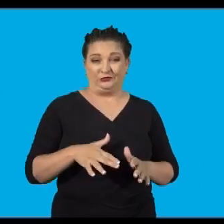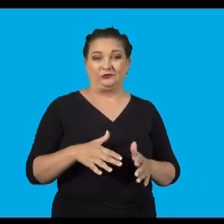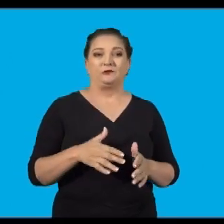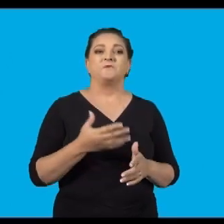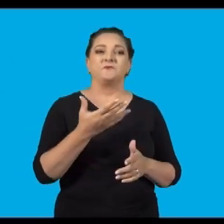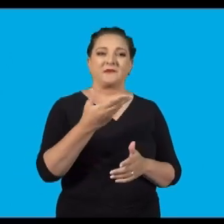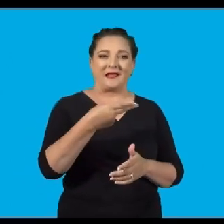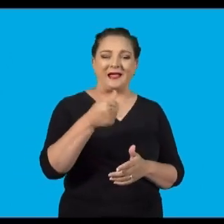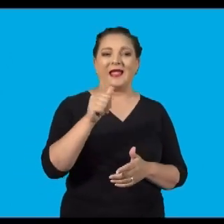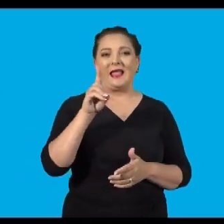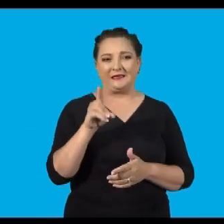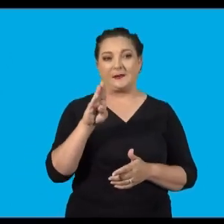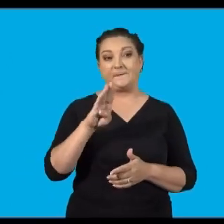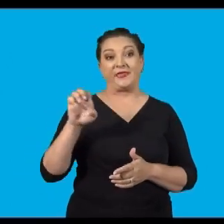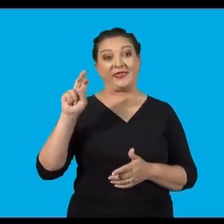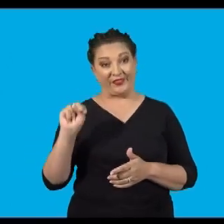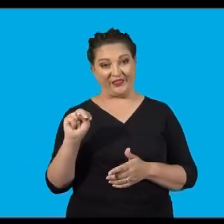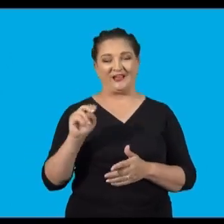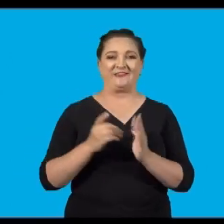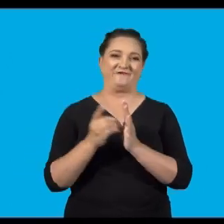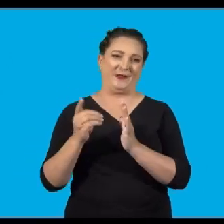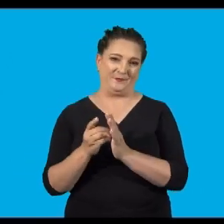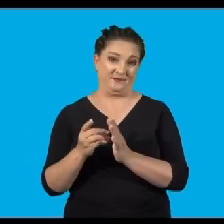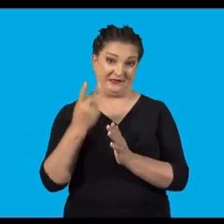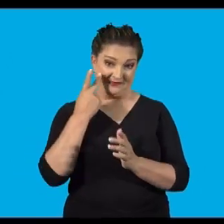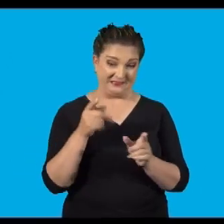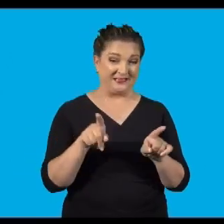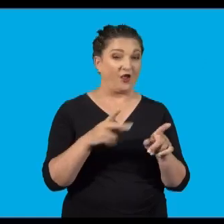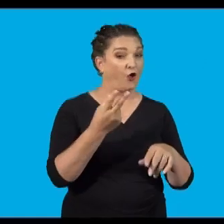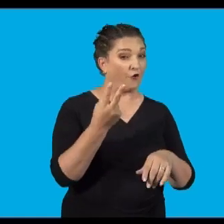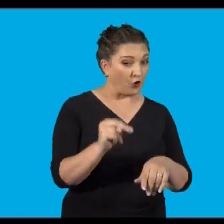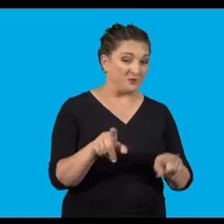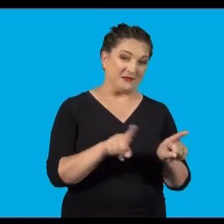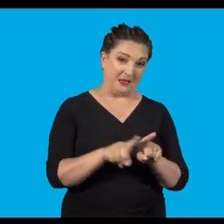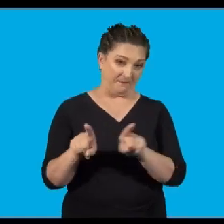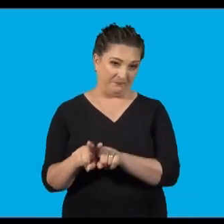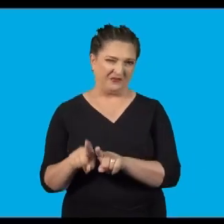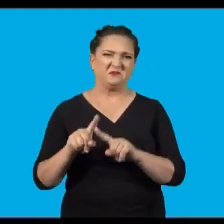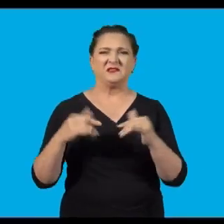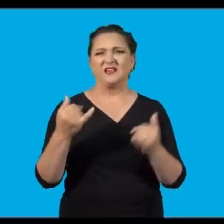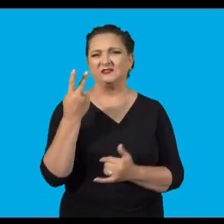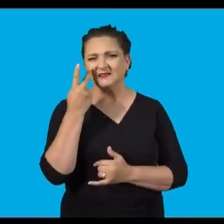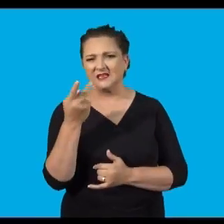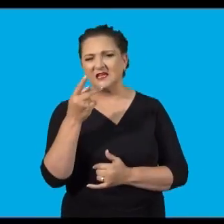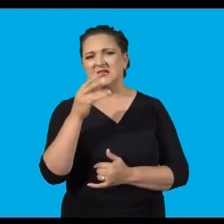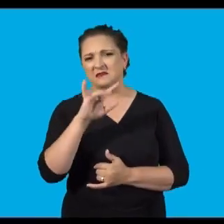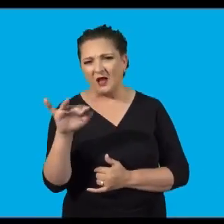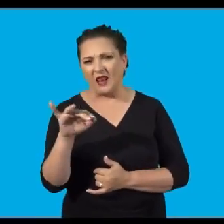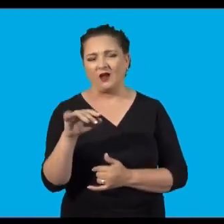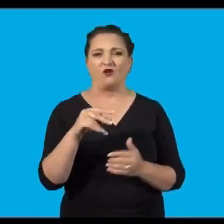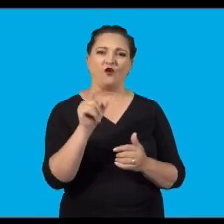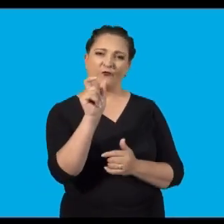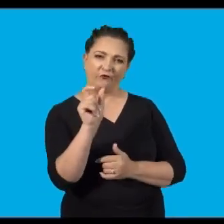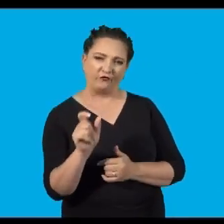verb stays in my passive voice. All right. Now, when we move on, we're going to look at spelling and